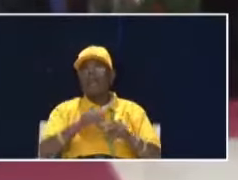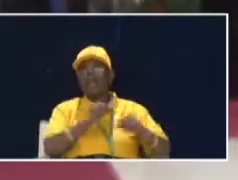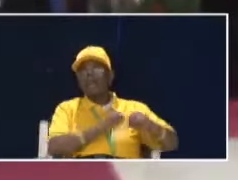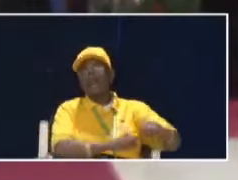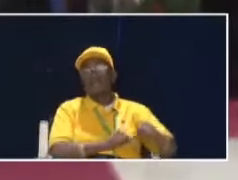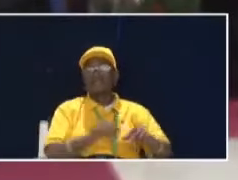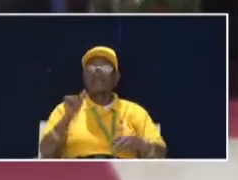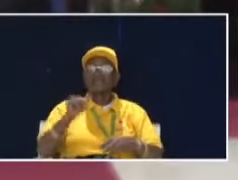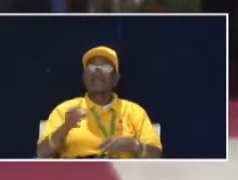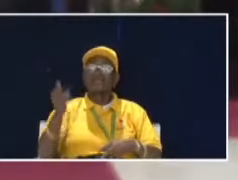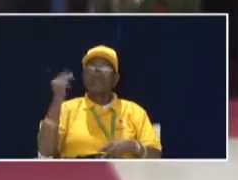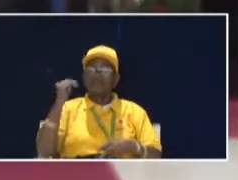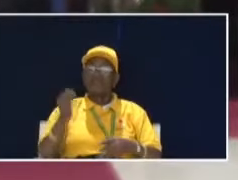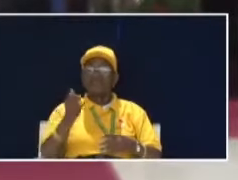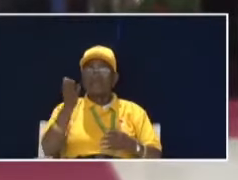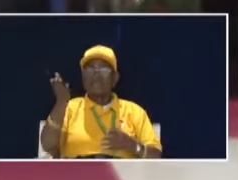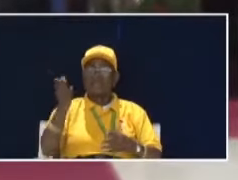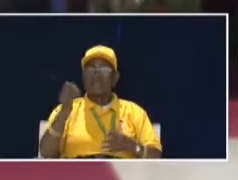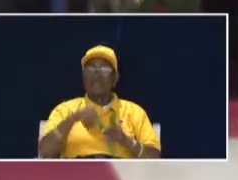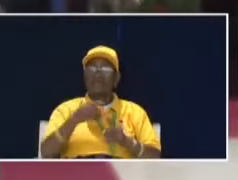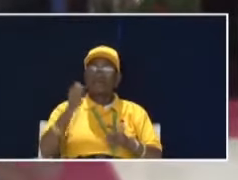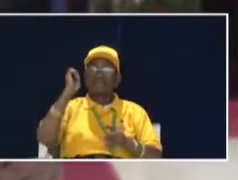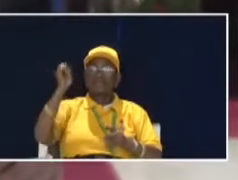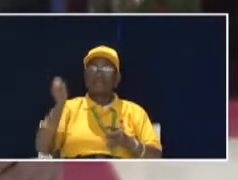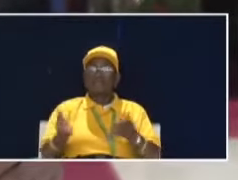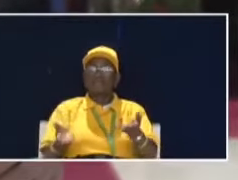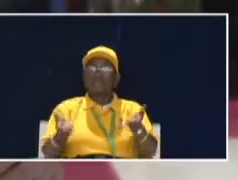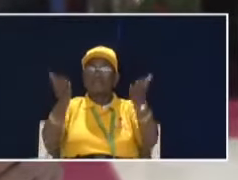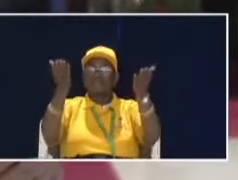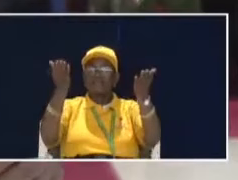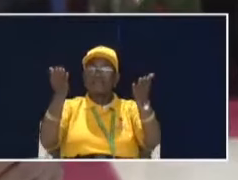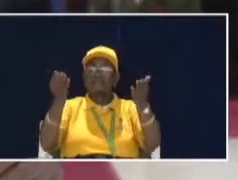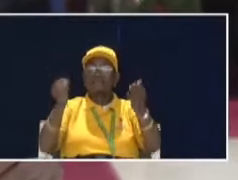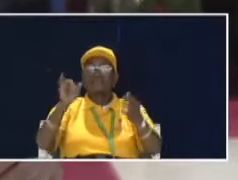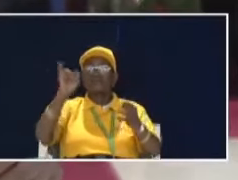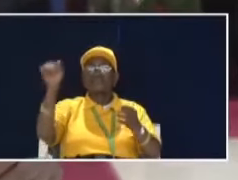when he raised Jairus' daughter.